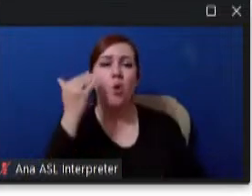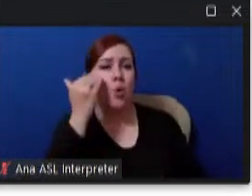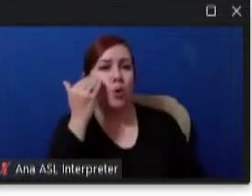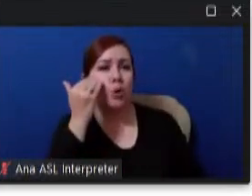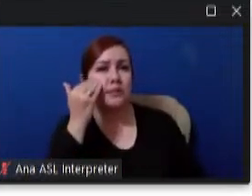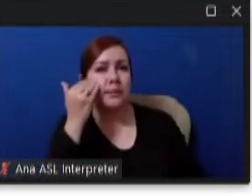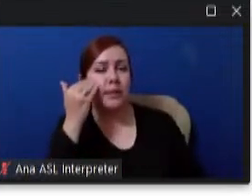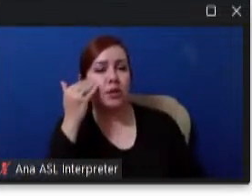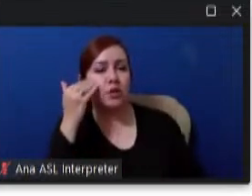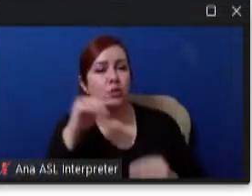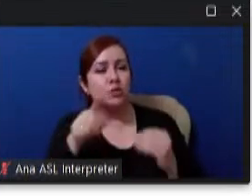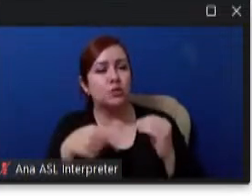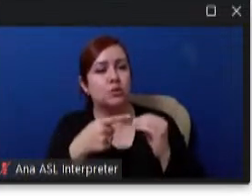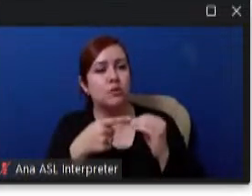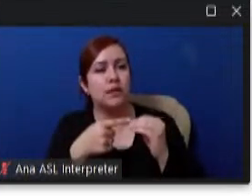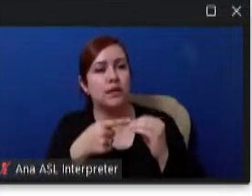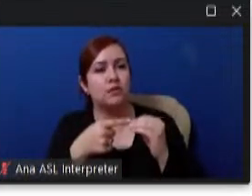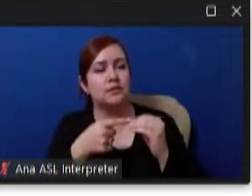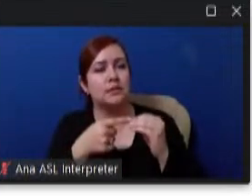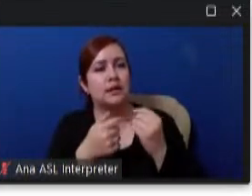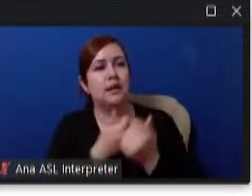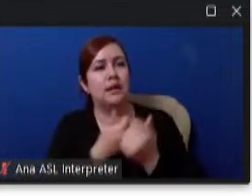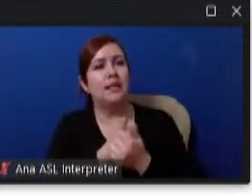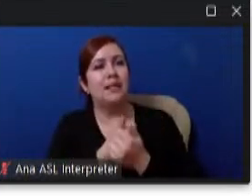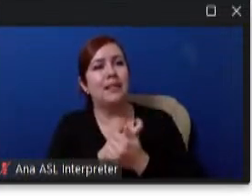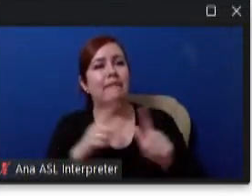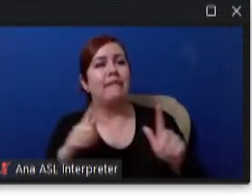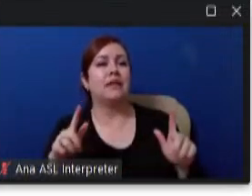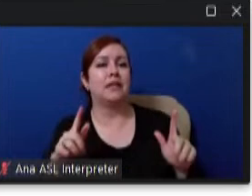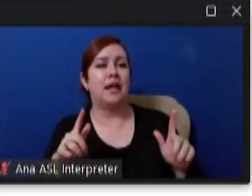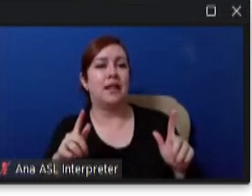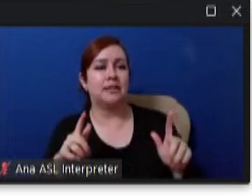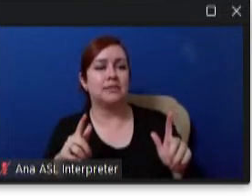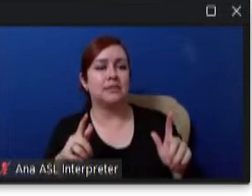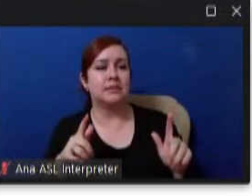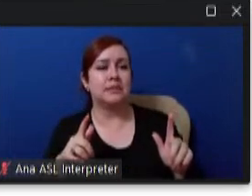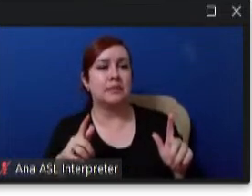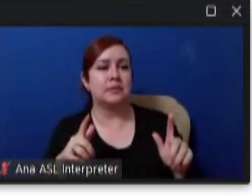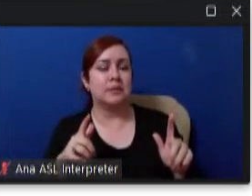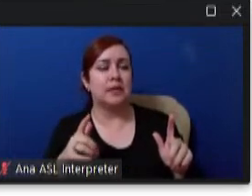and knowledge of what your freedoms are and